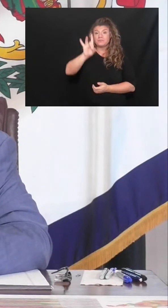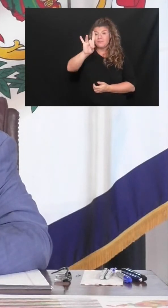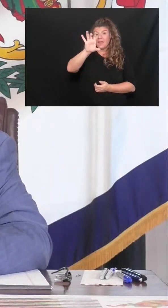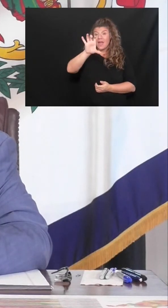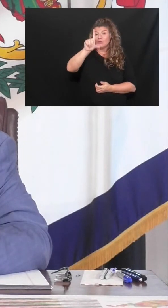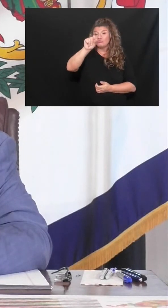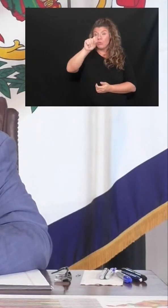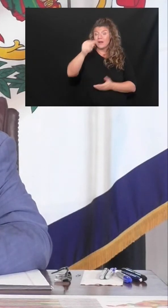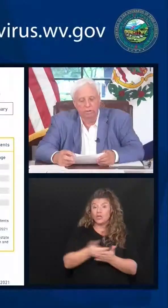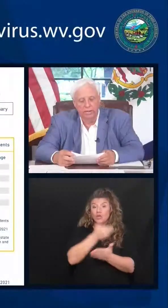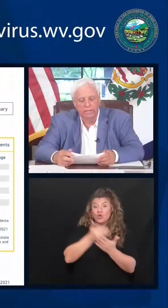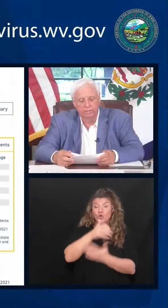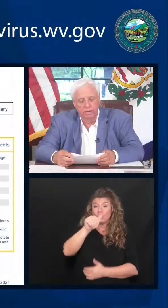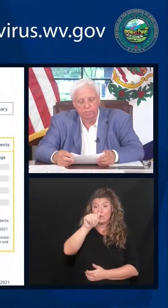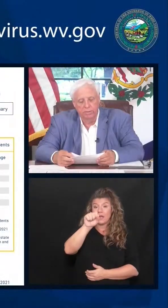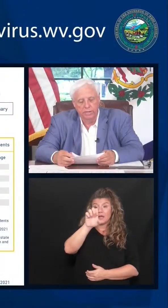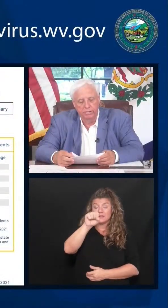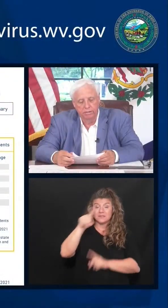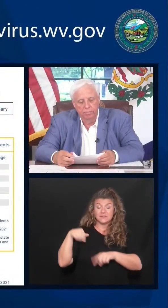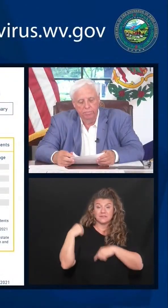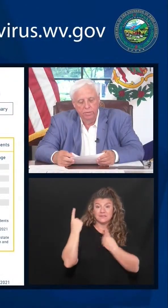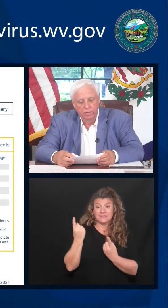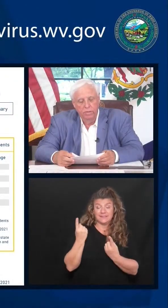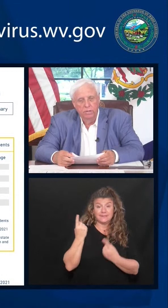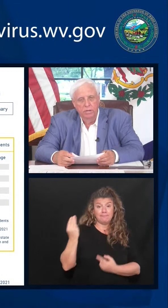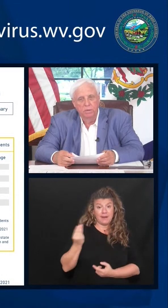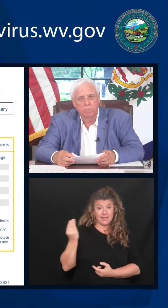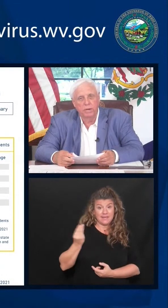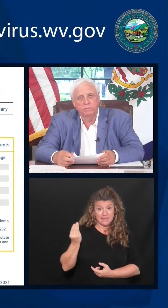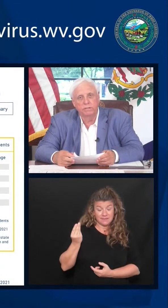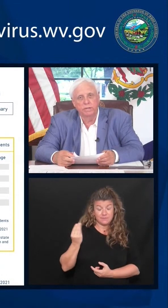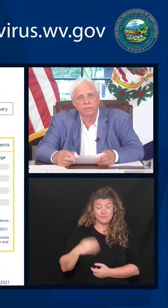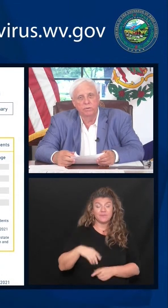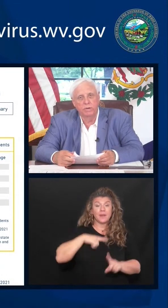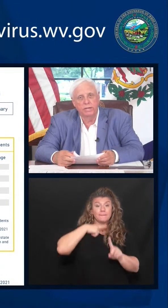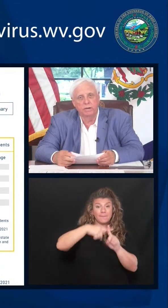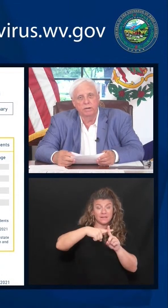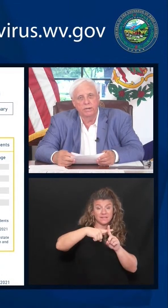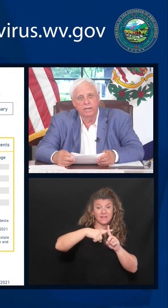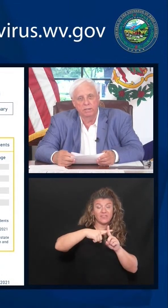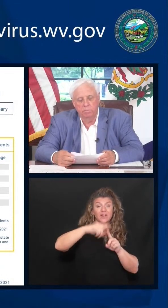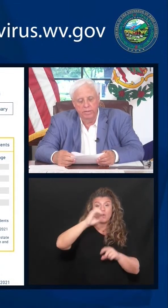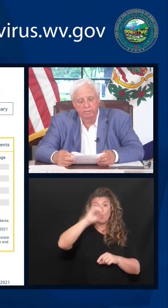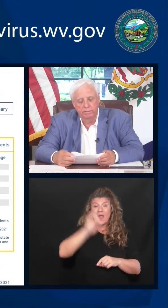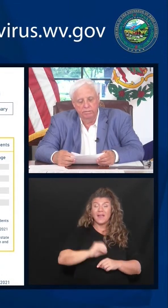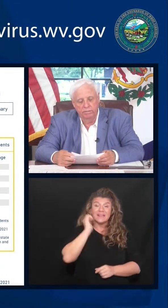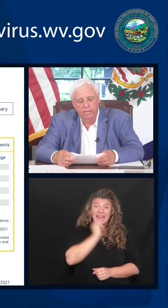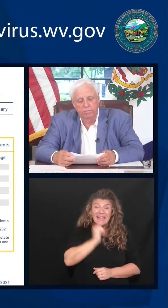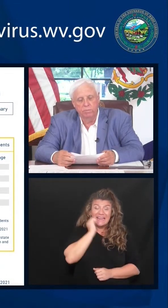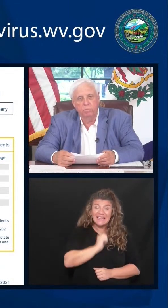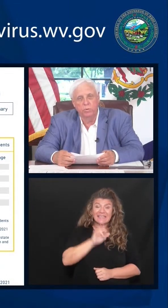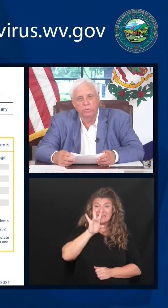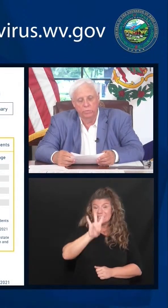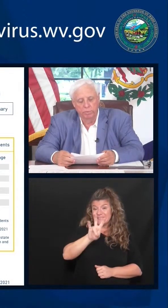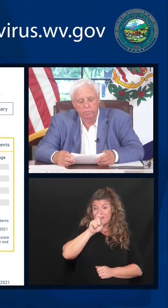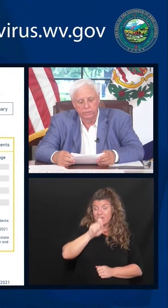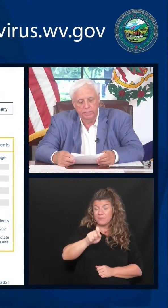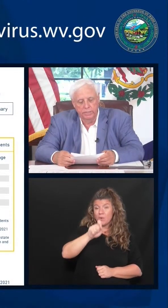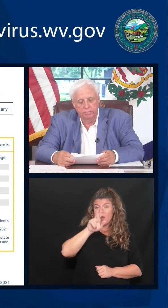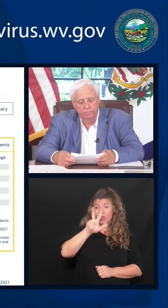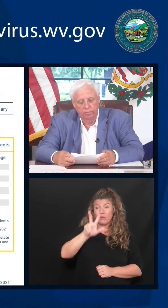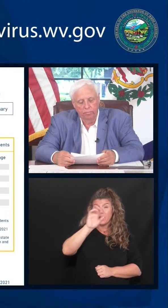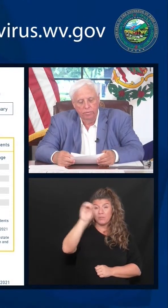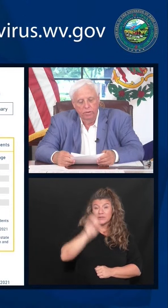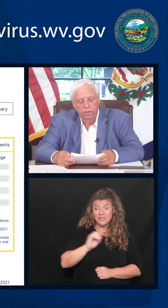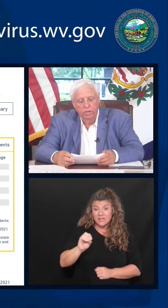820 new cases since our last update, a positivity rate on a daily basis of